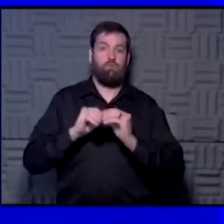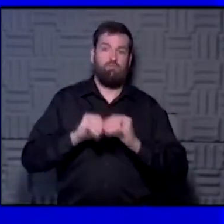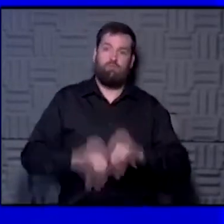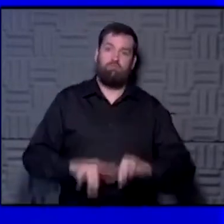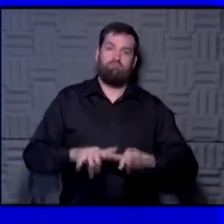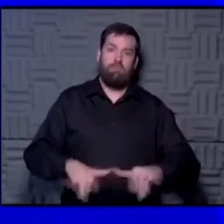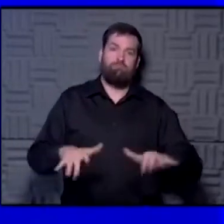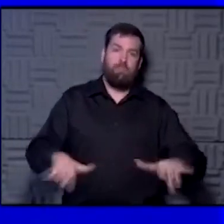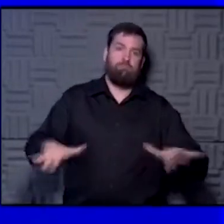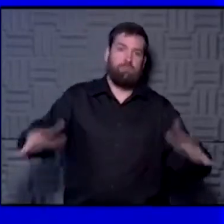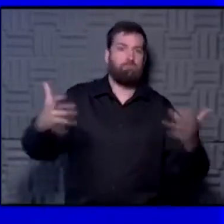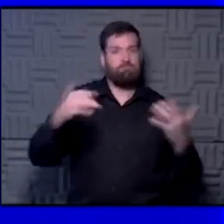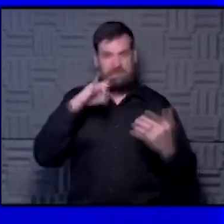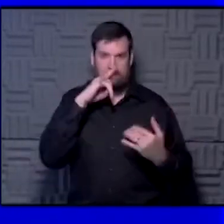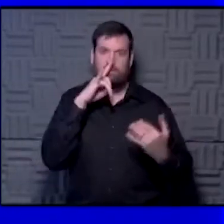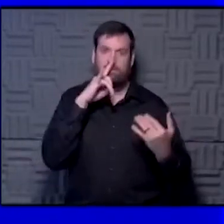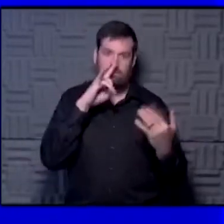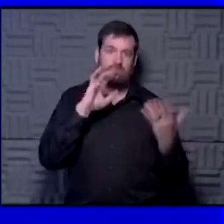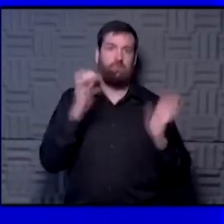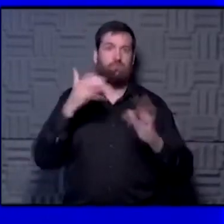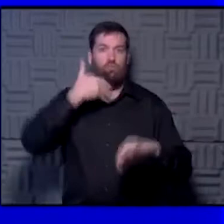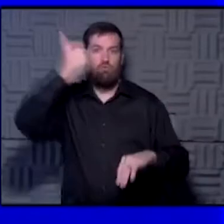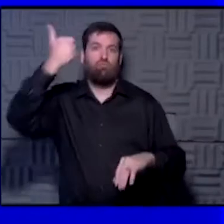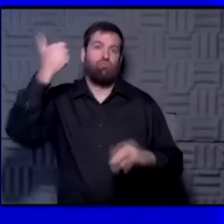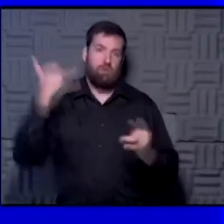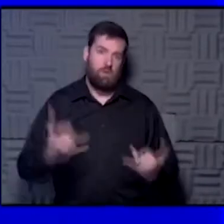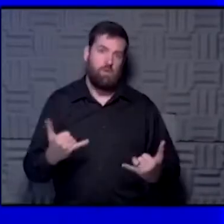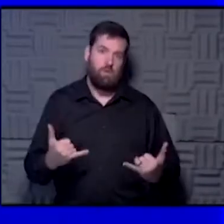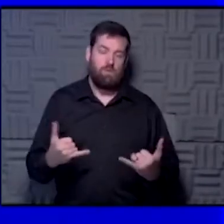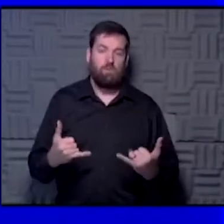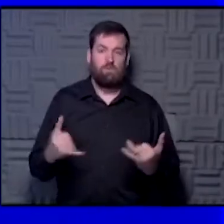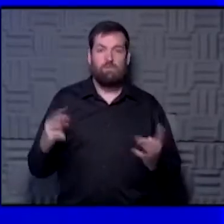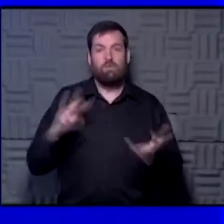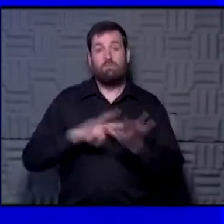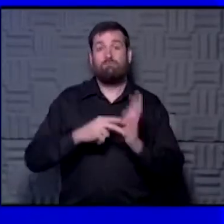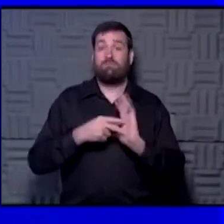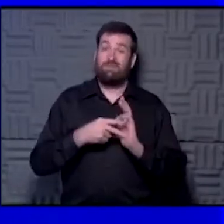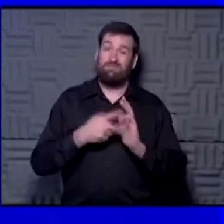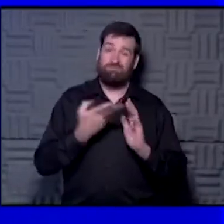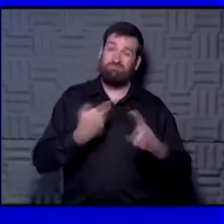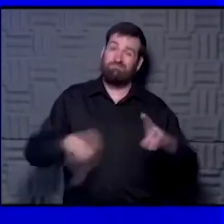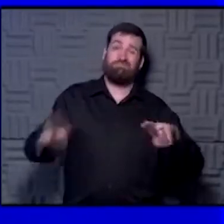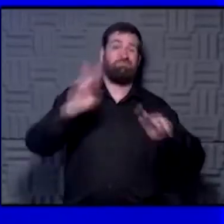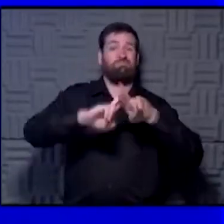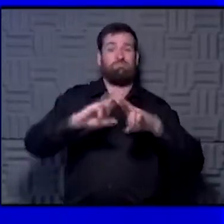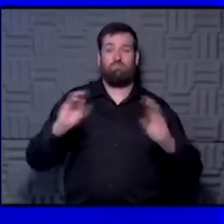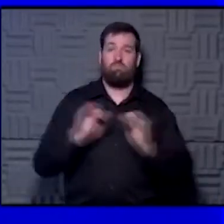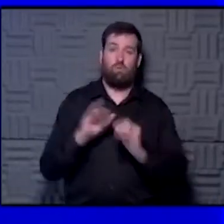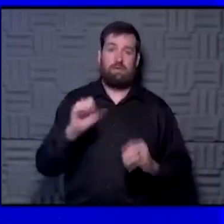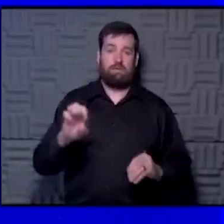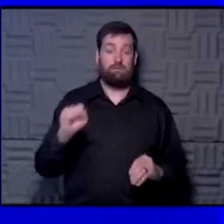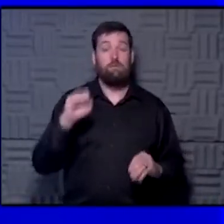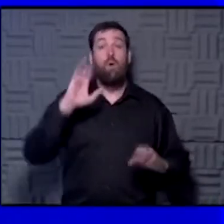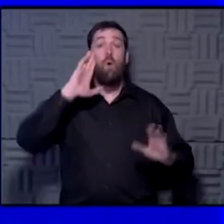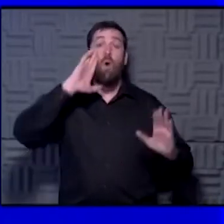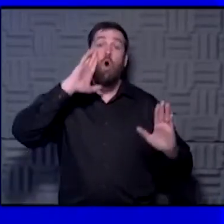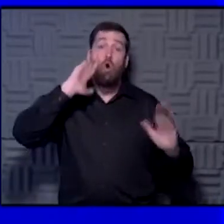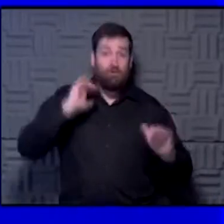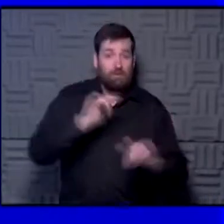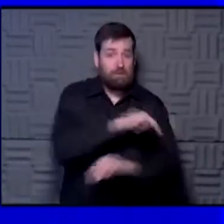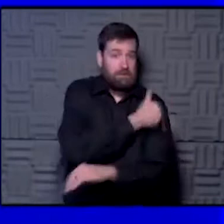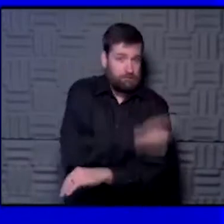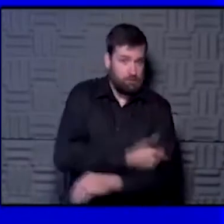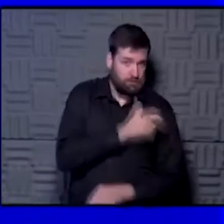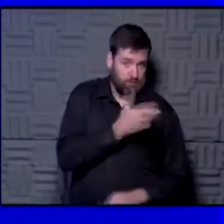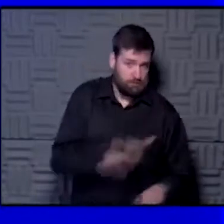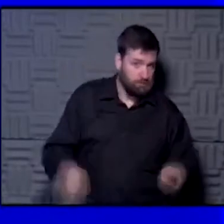prevalently infected compared to older populations, you're probably going to see a rise in cases. Hopefully not the rise in hospitalizations, but we know